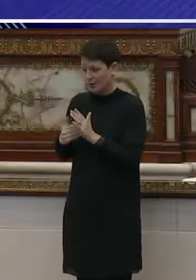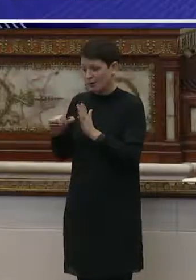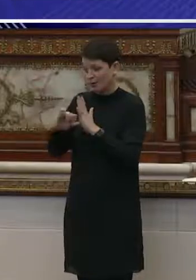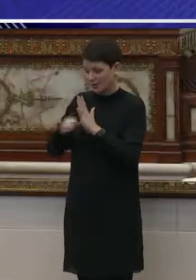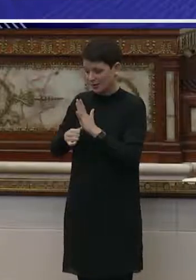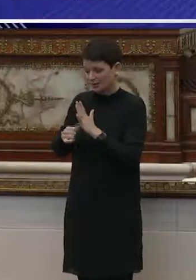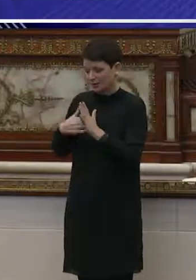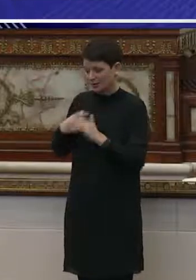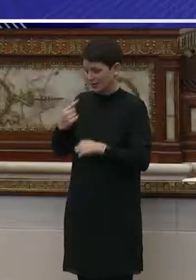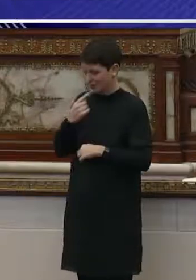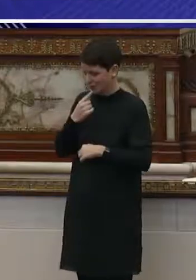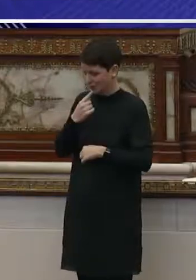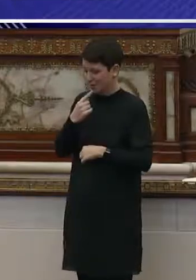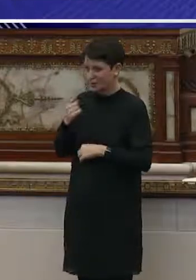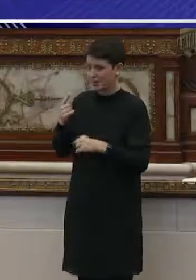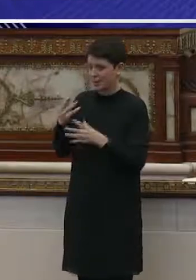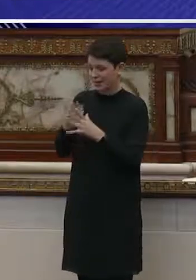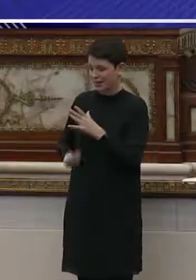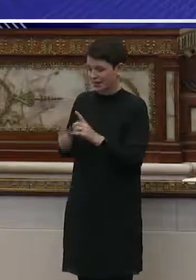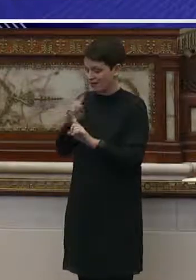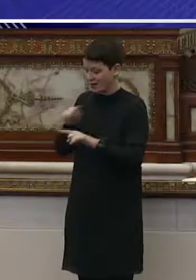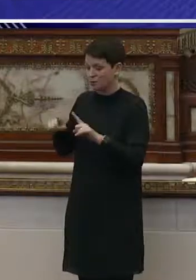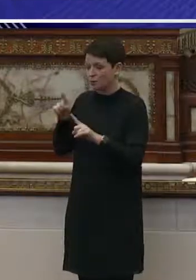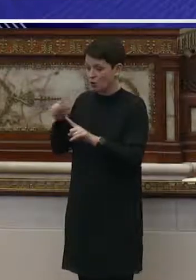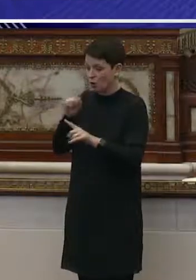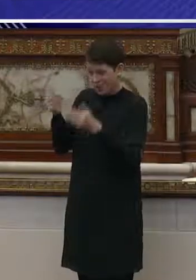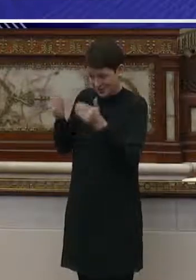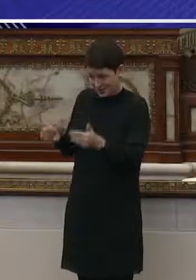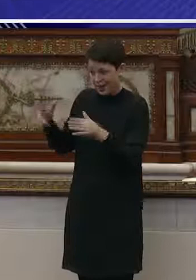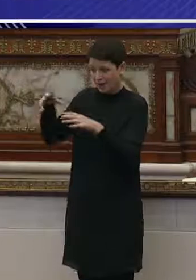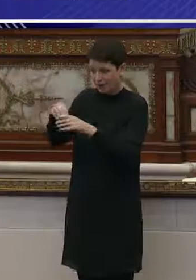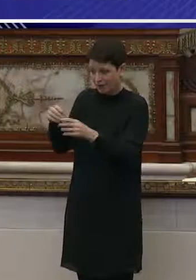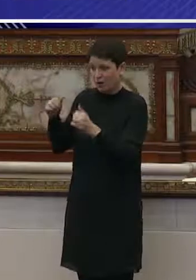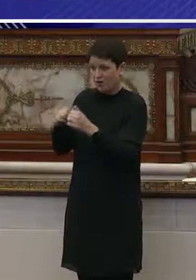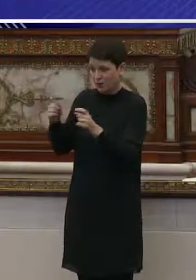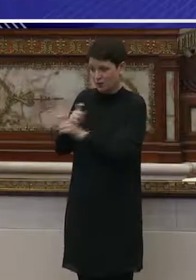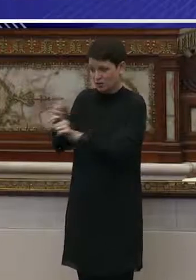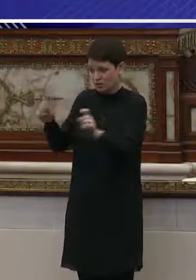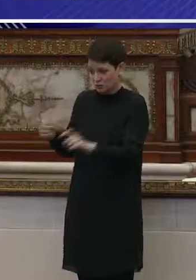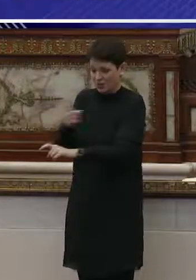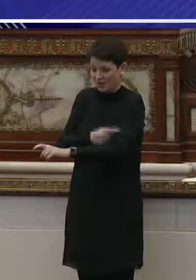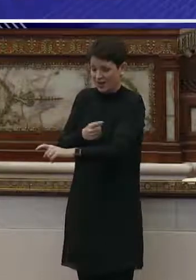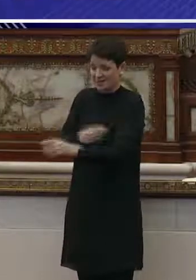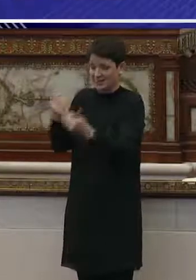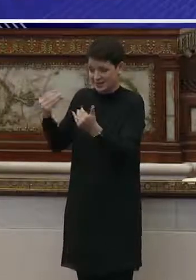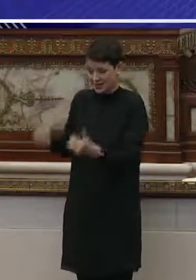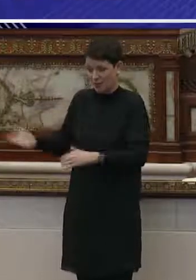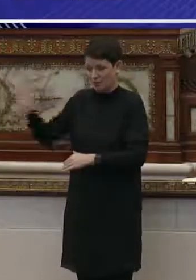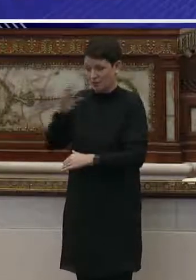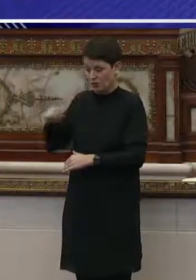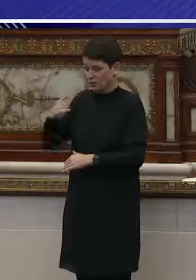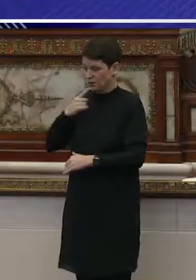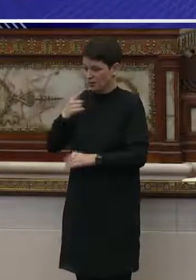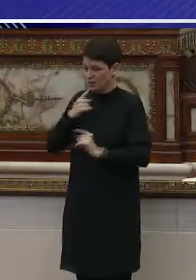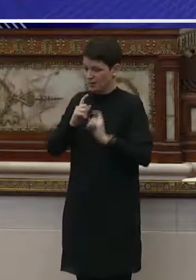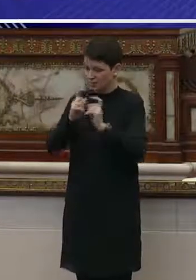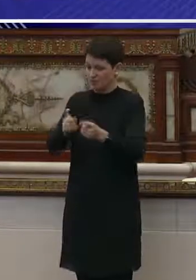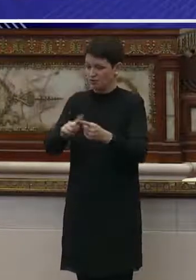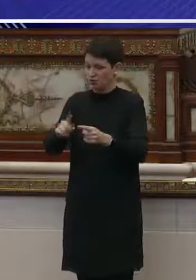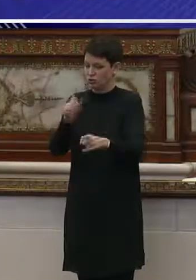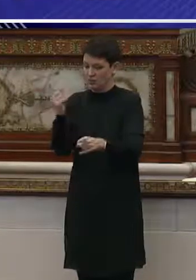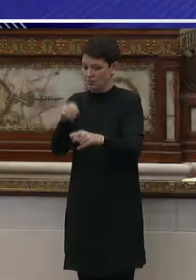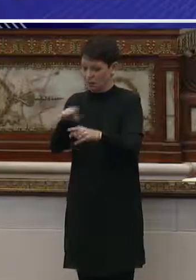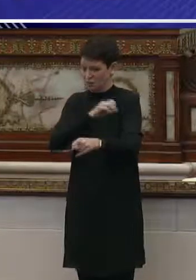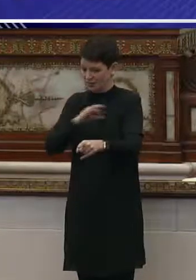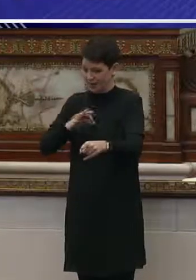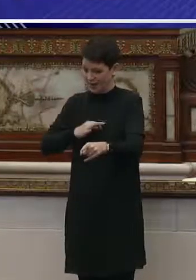reiterate my disappointment in the lack of answers, but you are now involved in the distribution of the vaccine. Before you said that it was delegated to someone else, you